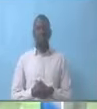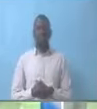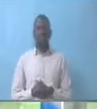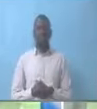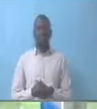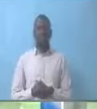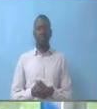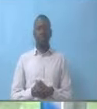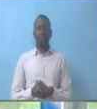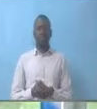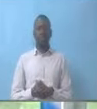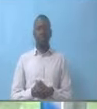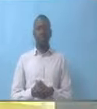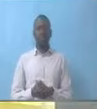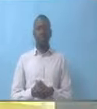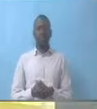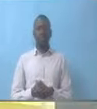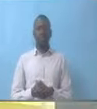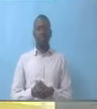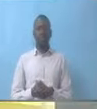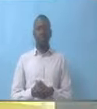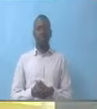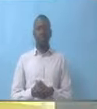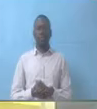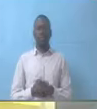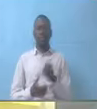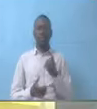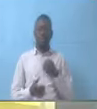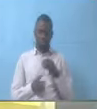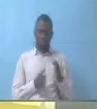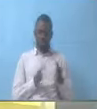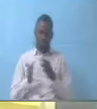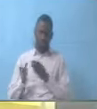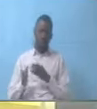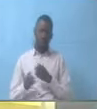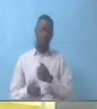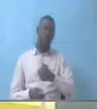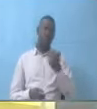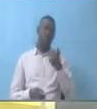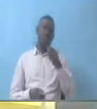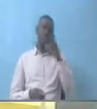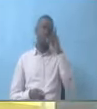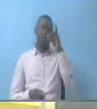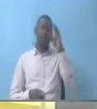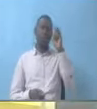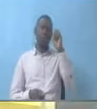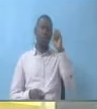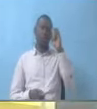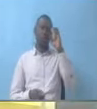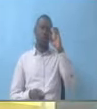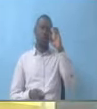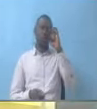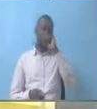Yes, I'm sorry about that. I'm yes, that's right. But let's move on to this other decree. Legi ñu jall ci benen decree